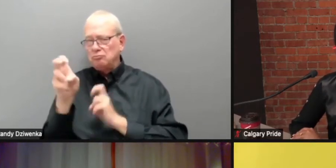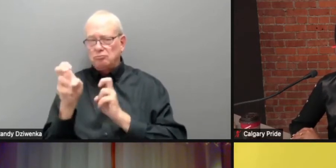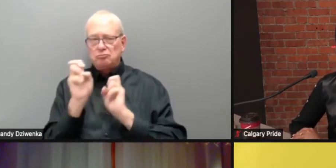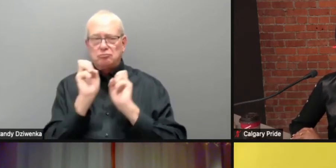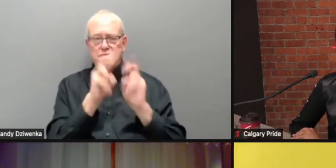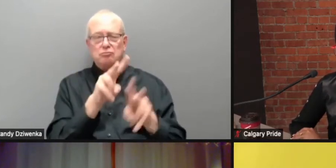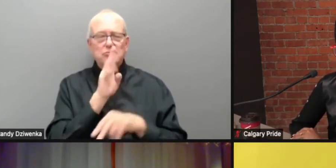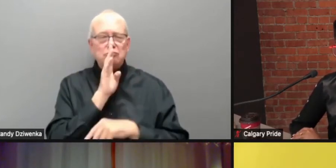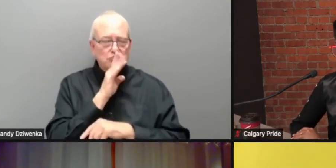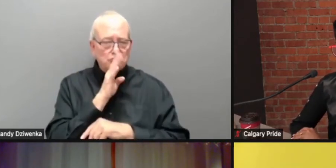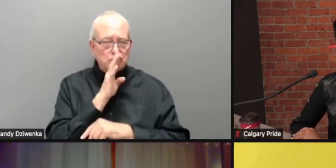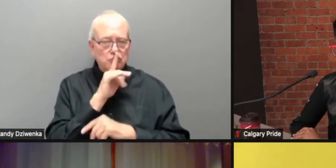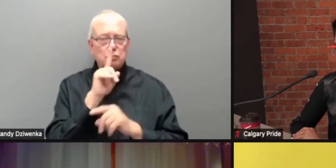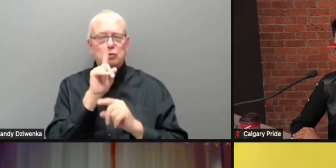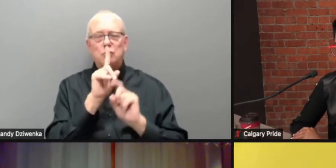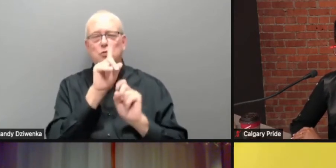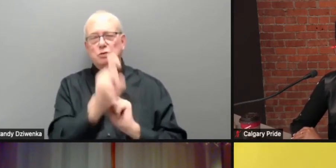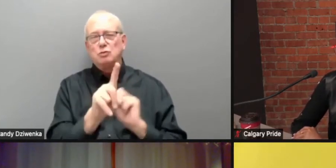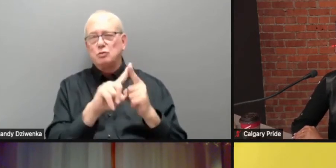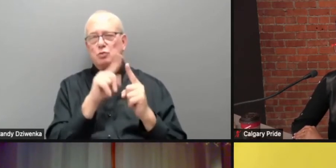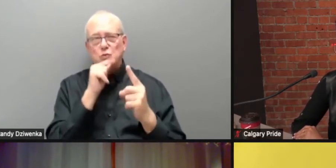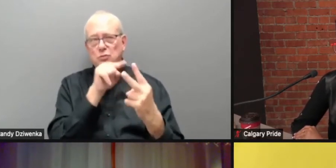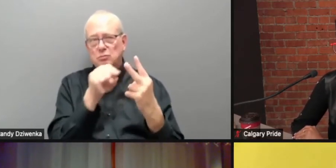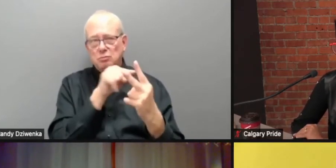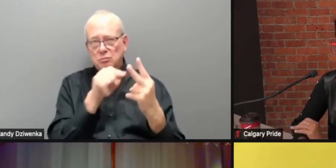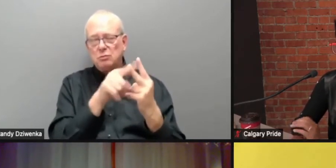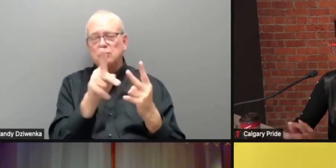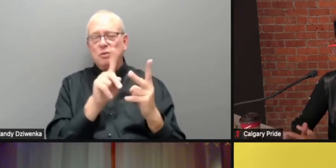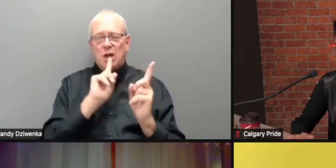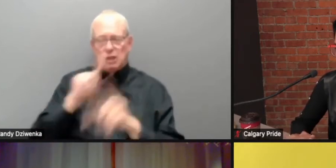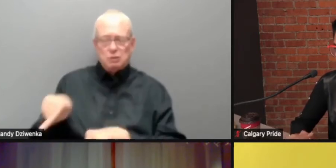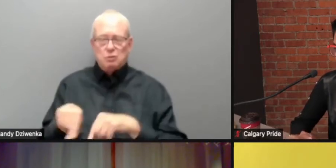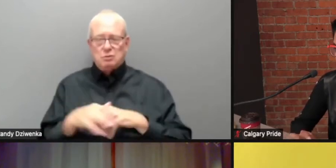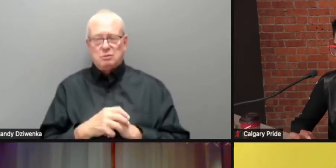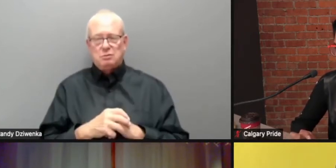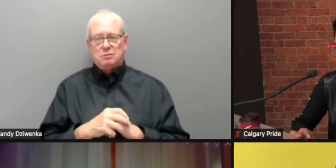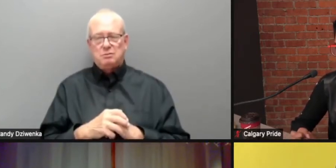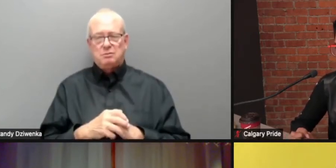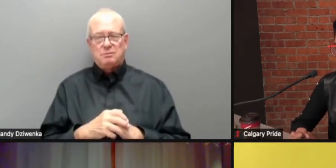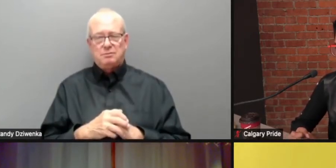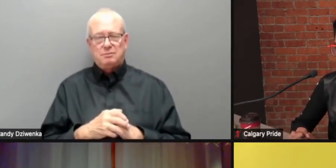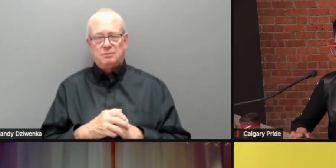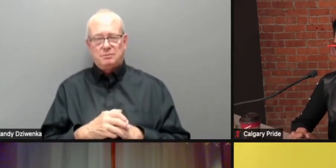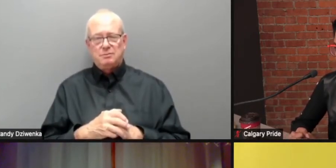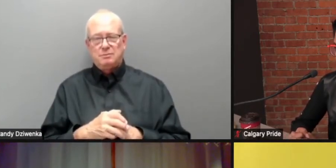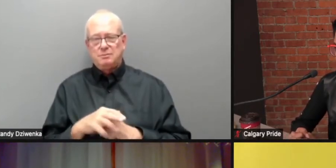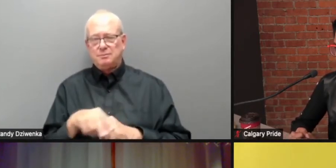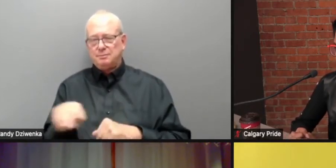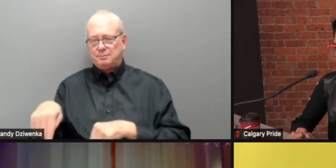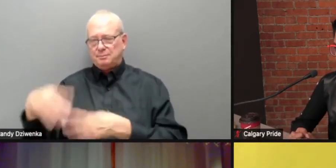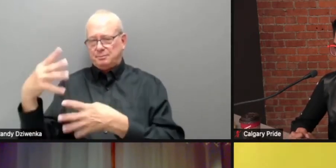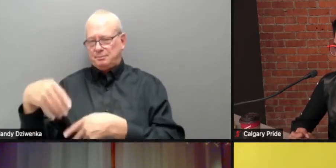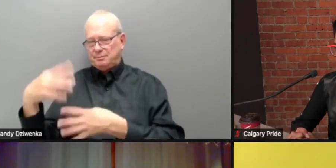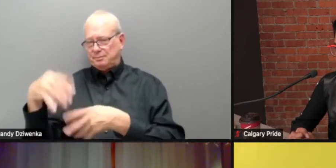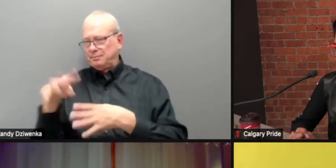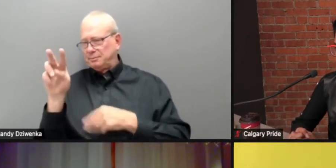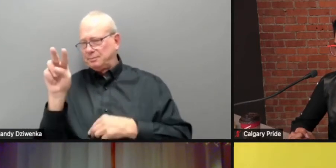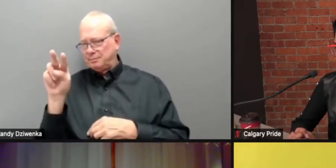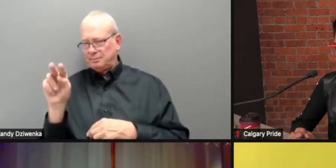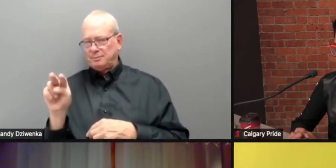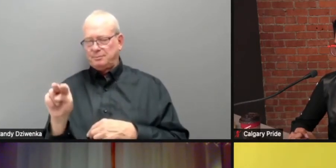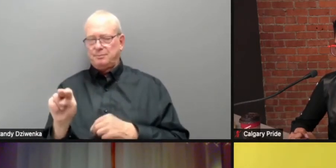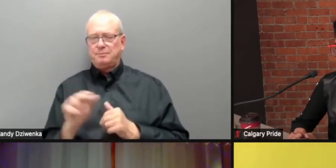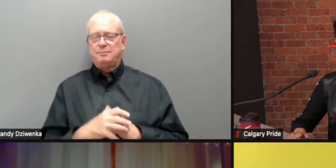I'm just going to look to my other screen to see there are a few questions that have come in. So I'm just going to go down the list. I feel